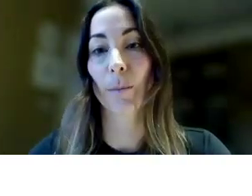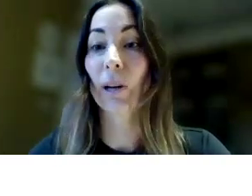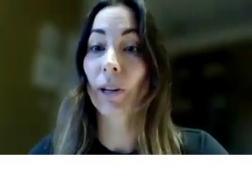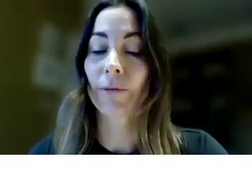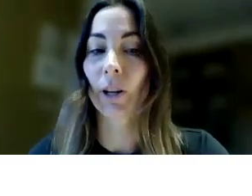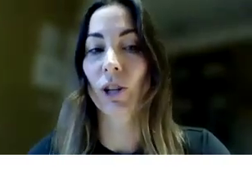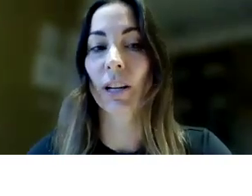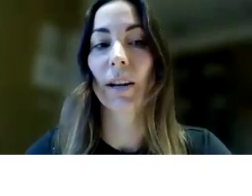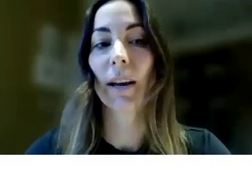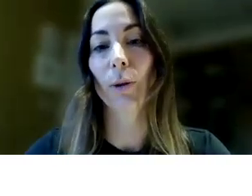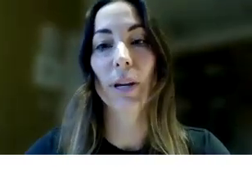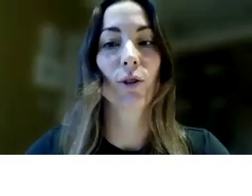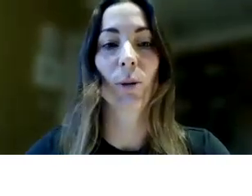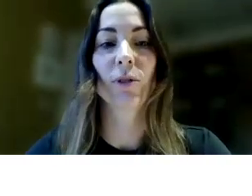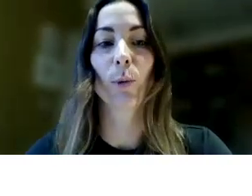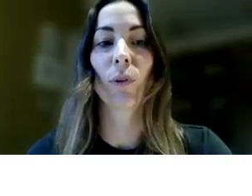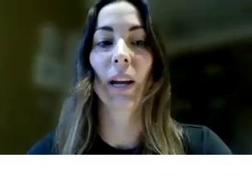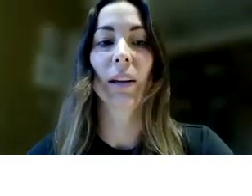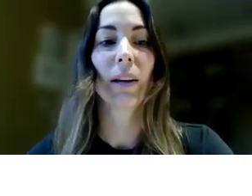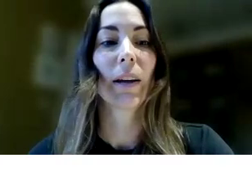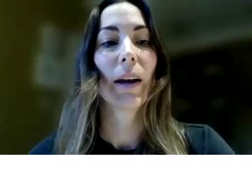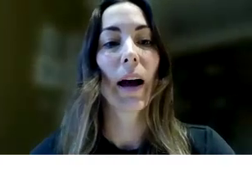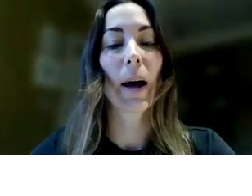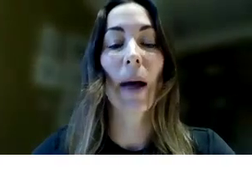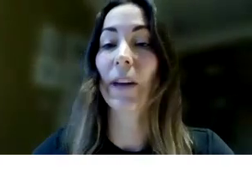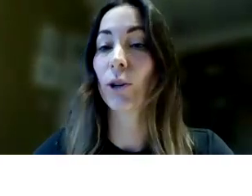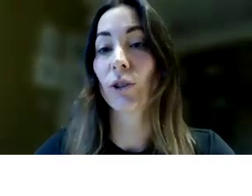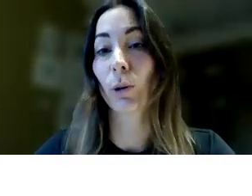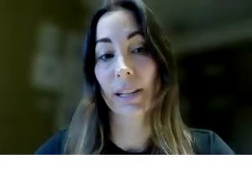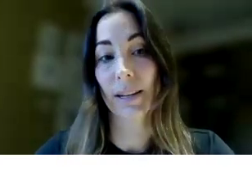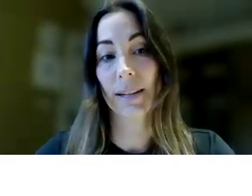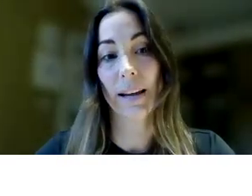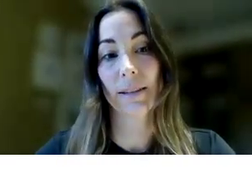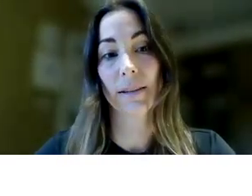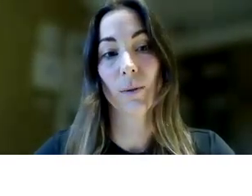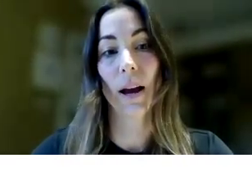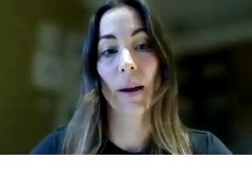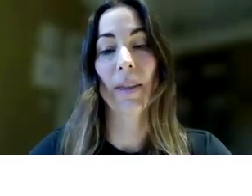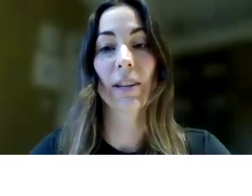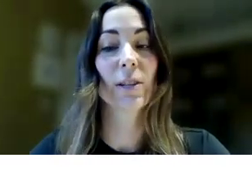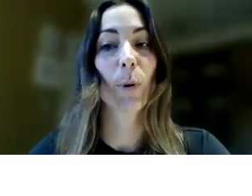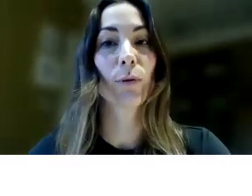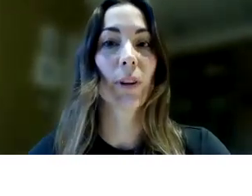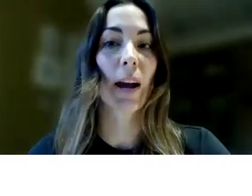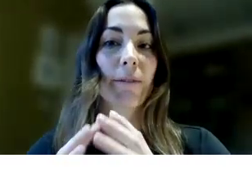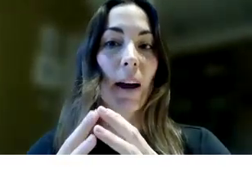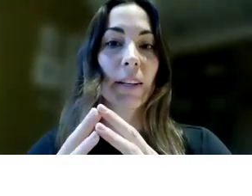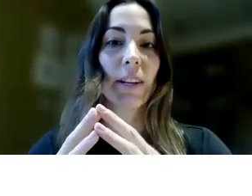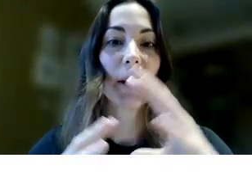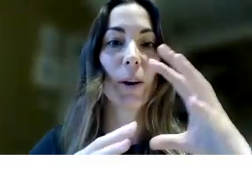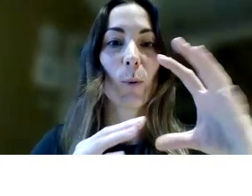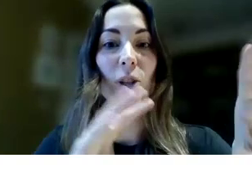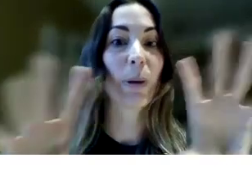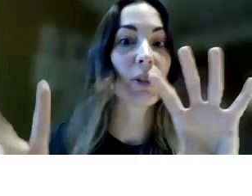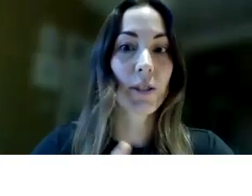to test the middle ear function, how the eardrum is moving. And then you'll do a listening test. And this is both to kind of